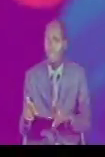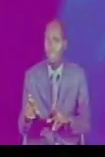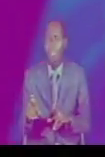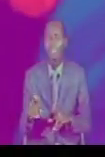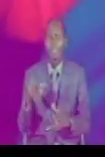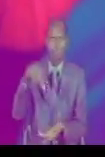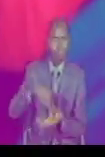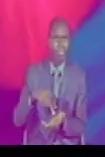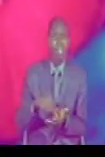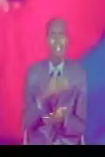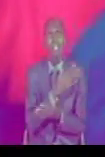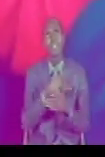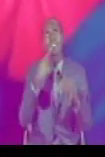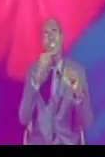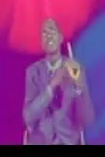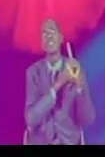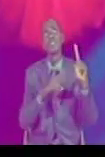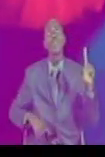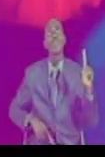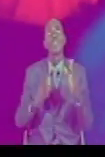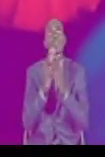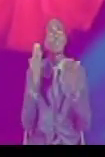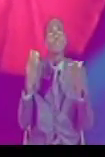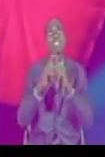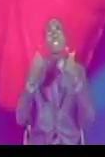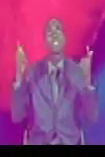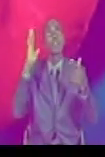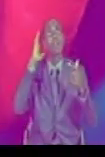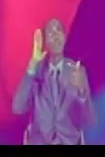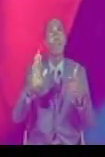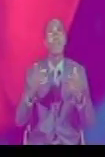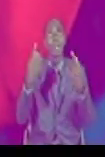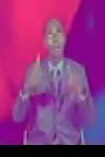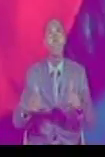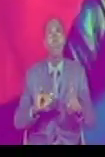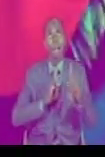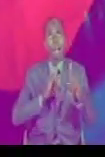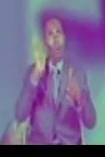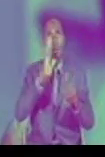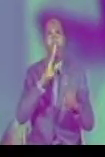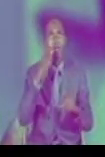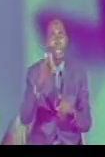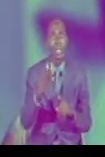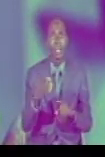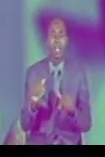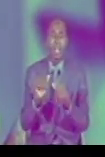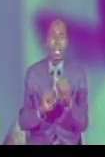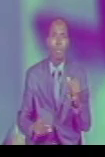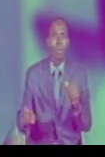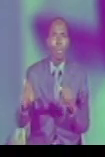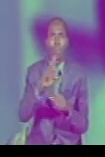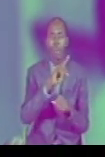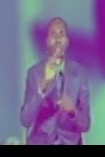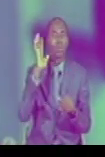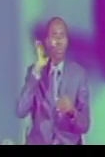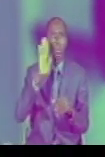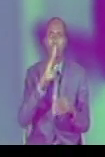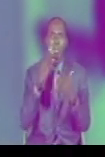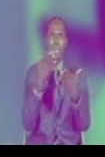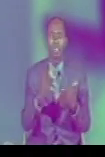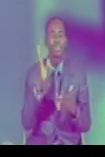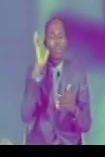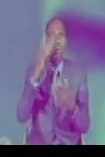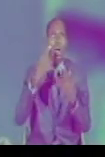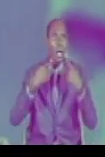something great is coming on the way? You will be there. I will be there. And tell everybody around. Tell everybody around something great is going to